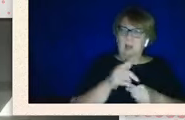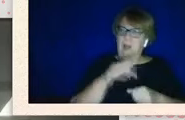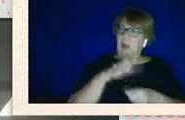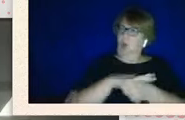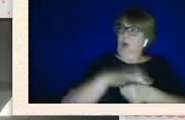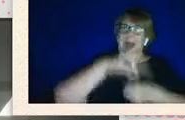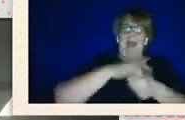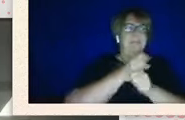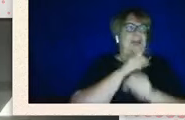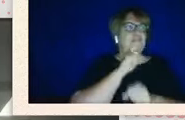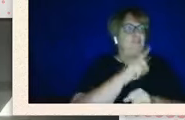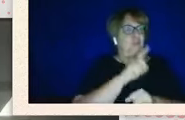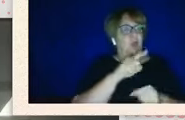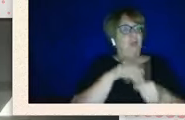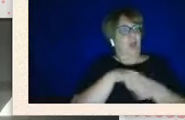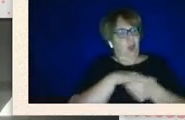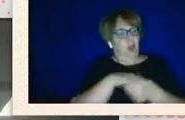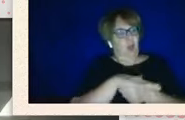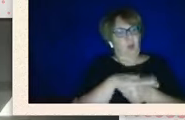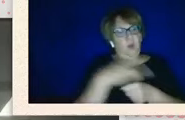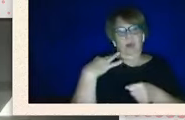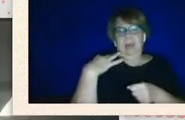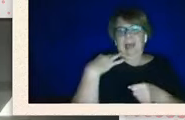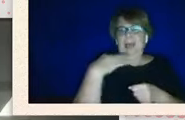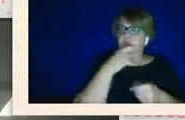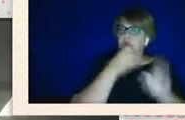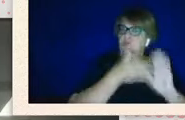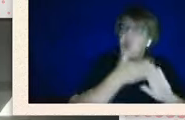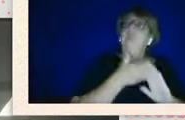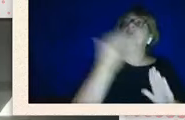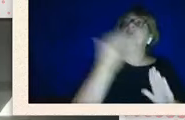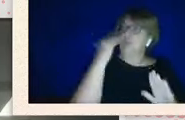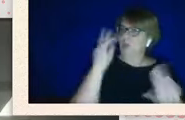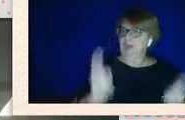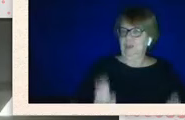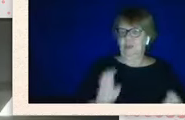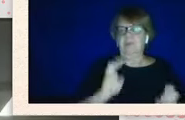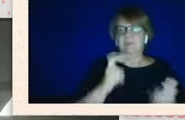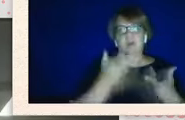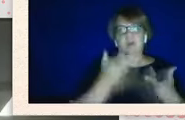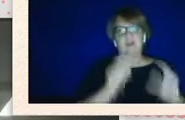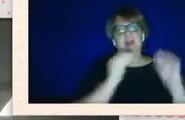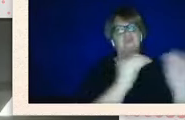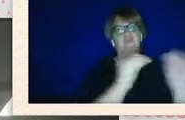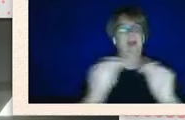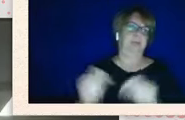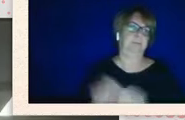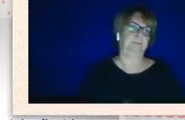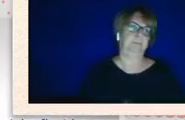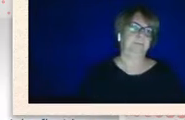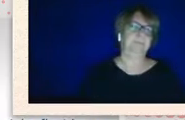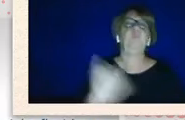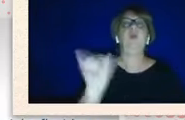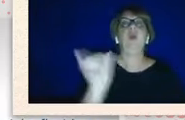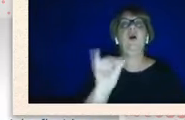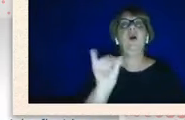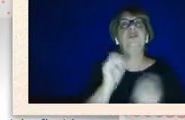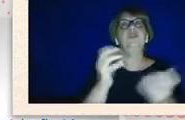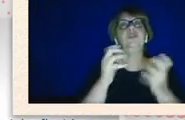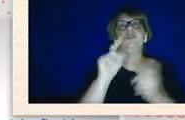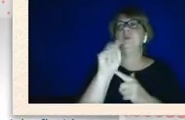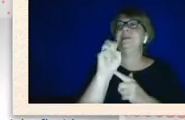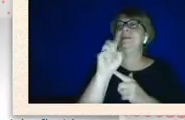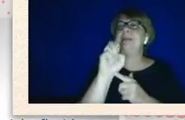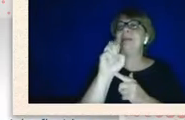local candidates know the issues and are educated. We also want to do teletown halls like Tony was